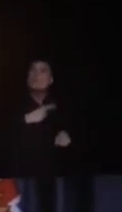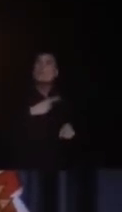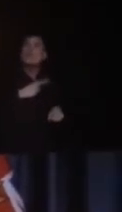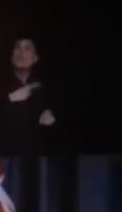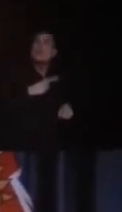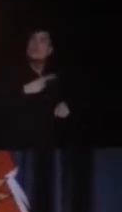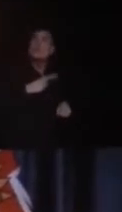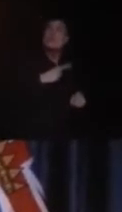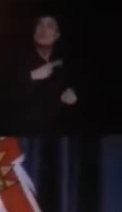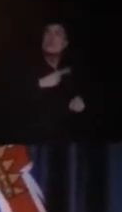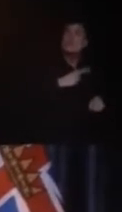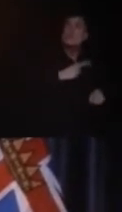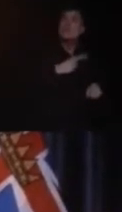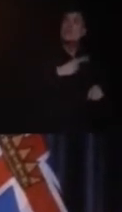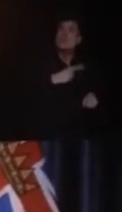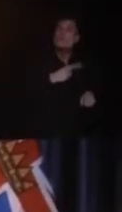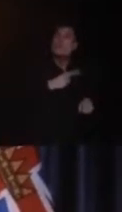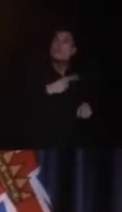This is Canada.